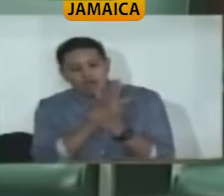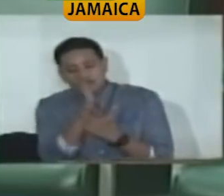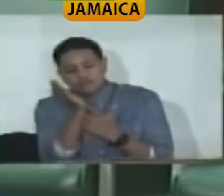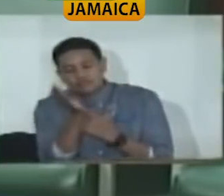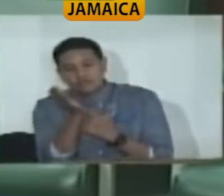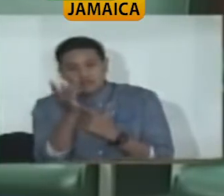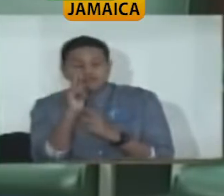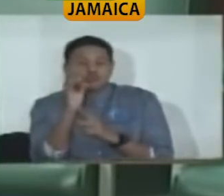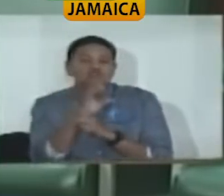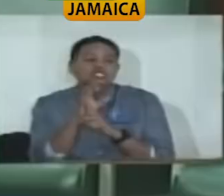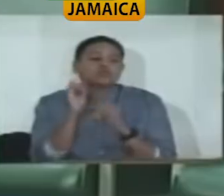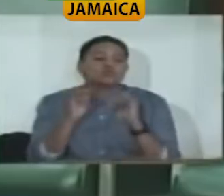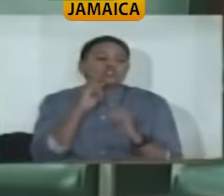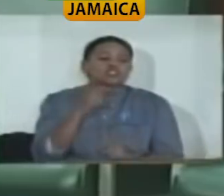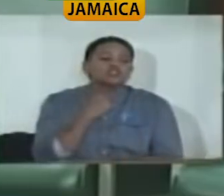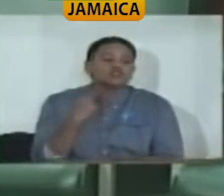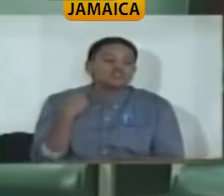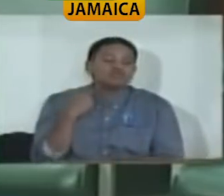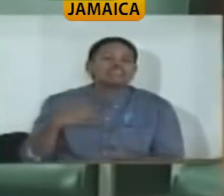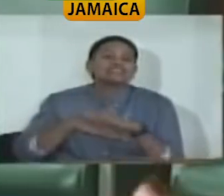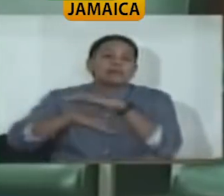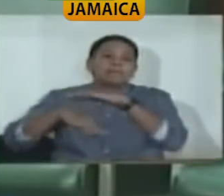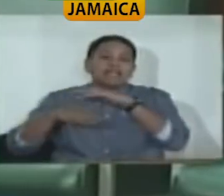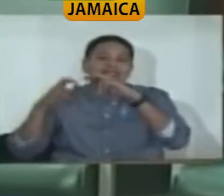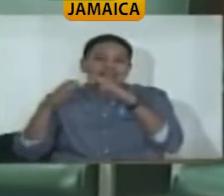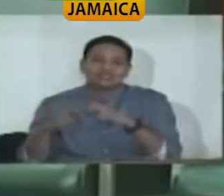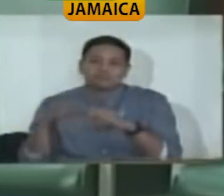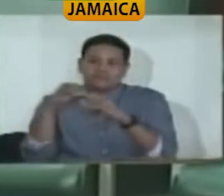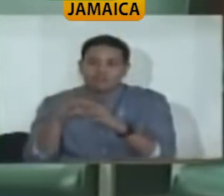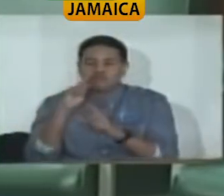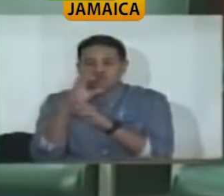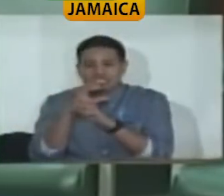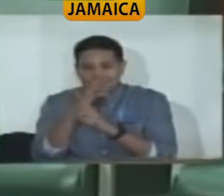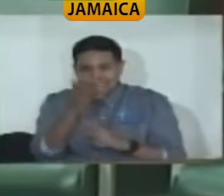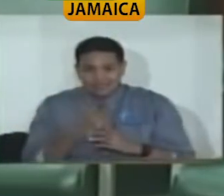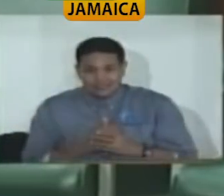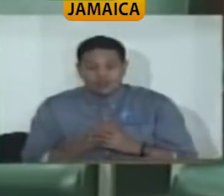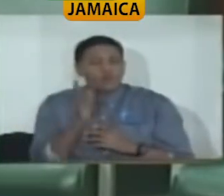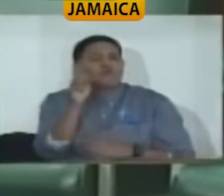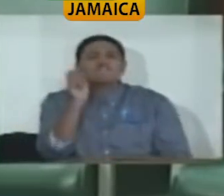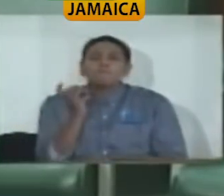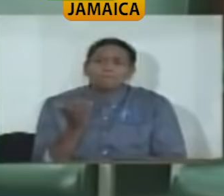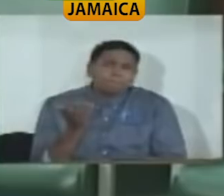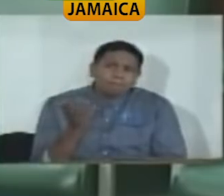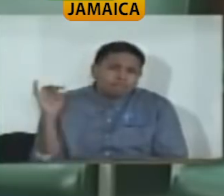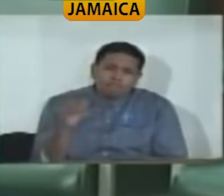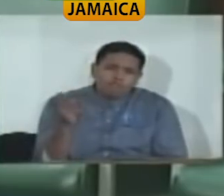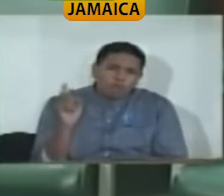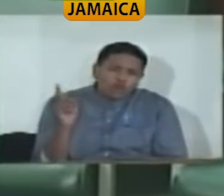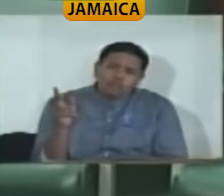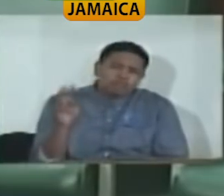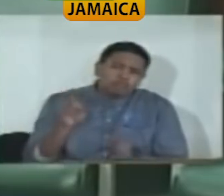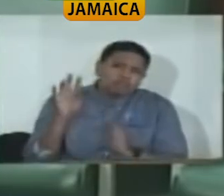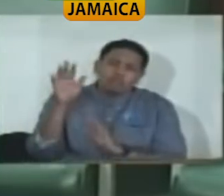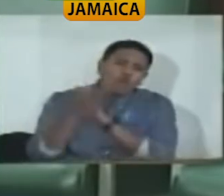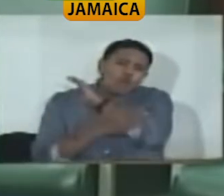screening, which is the risk-based assessment. Where are you coming from? What's